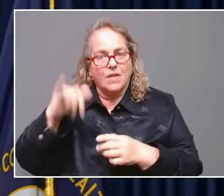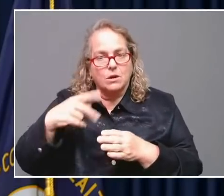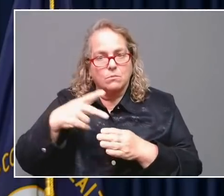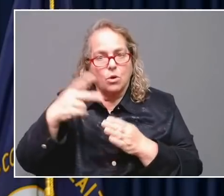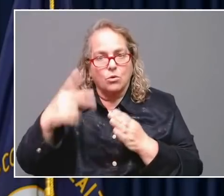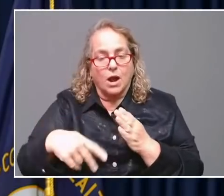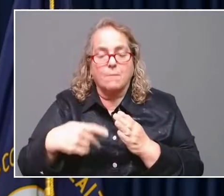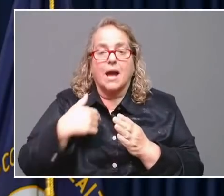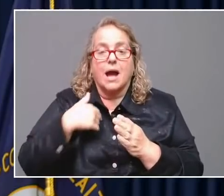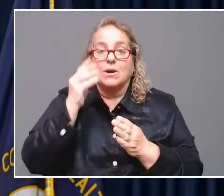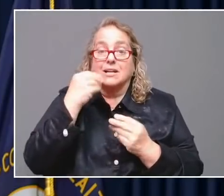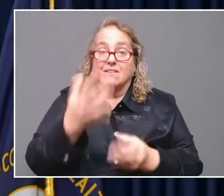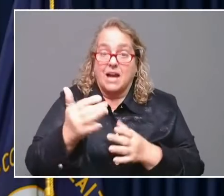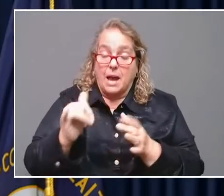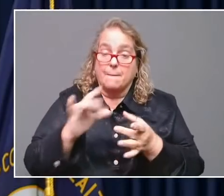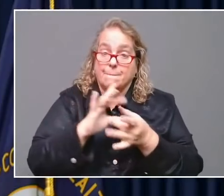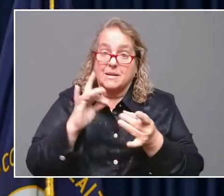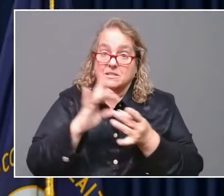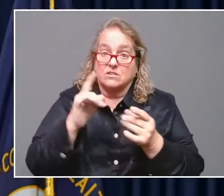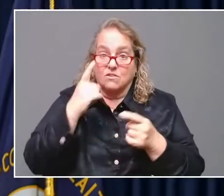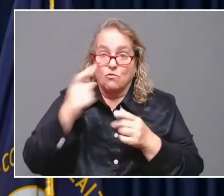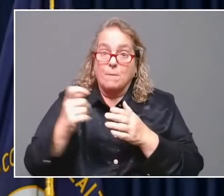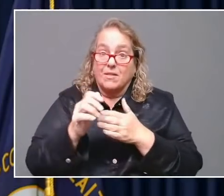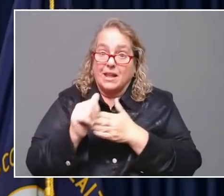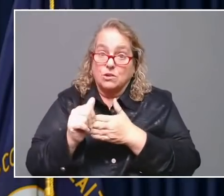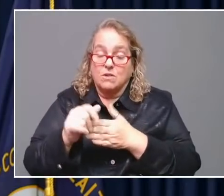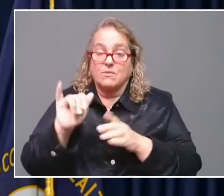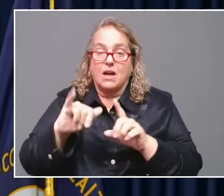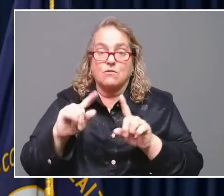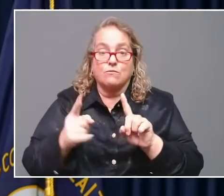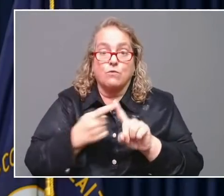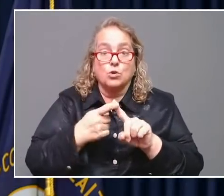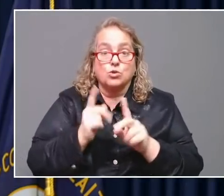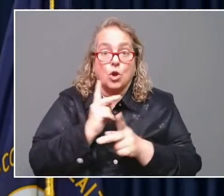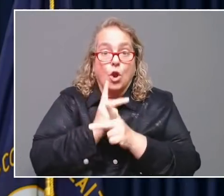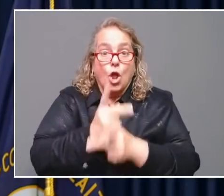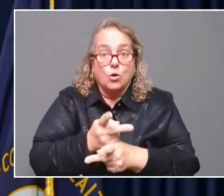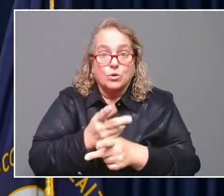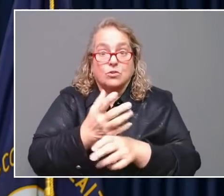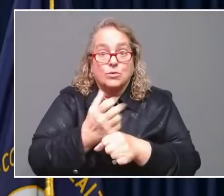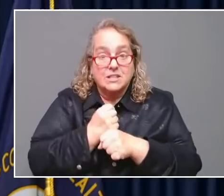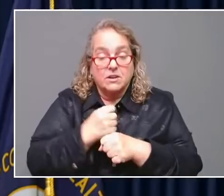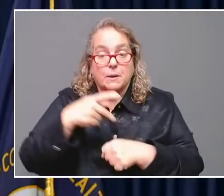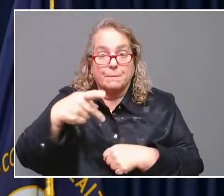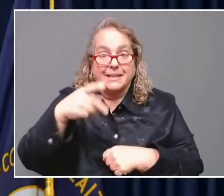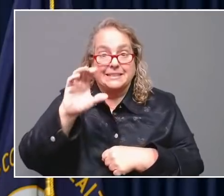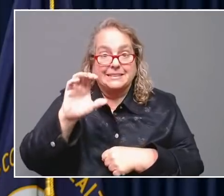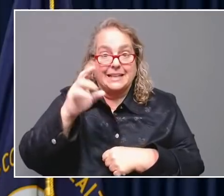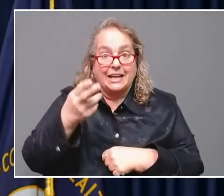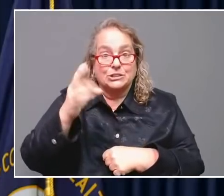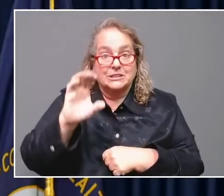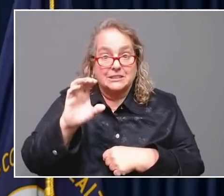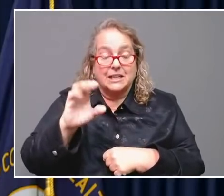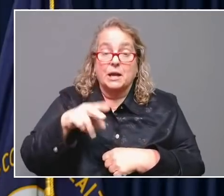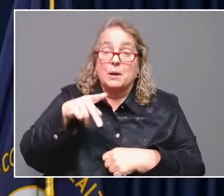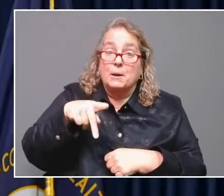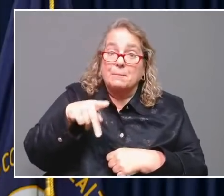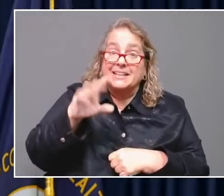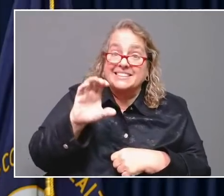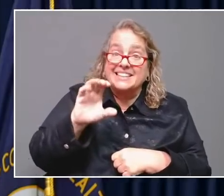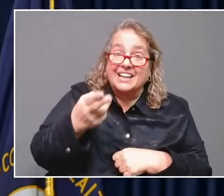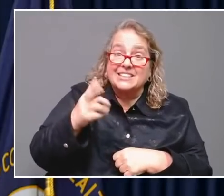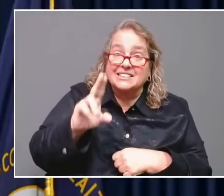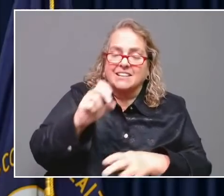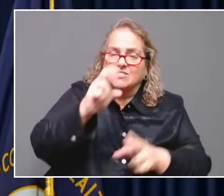the leadership of that first loan recipient, PCHC. PCHC is honored to be the first